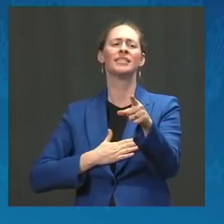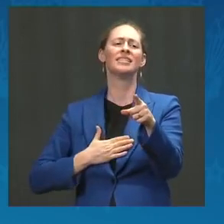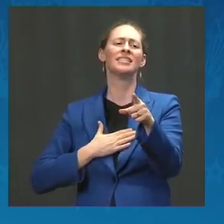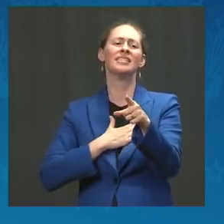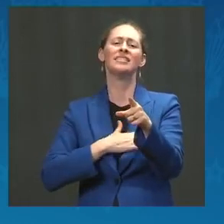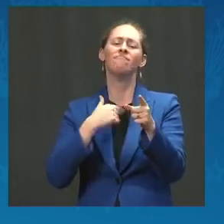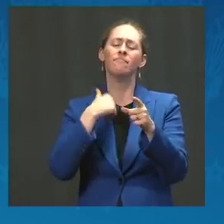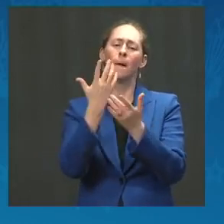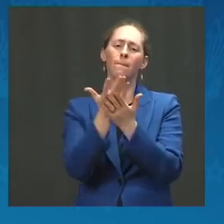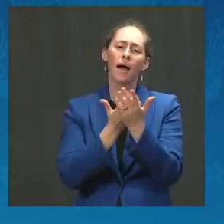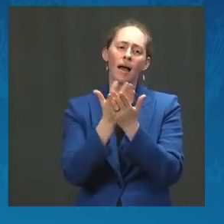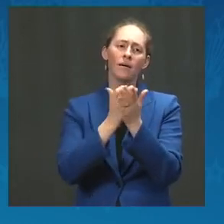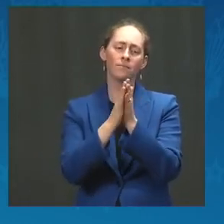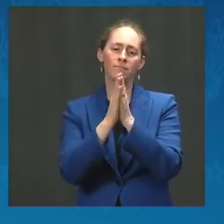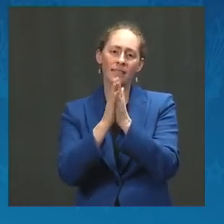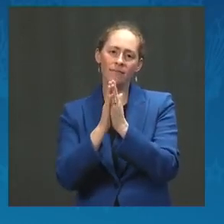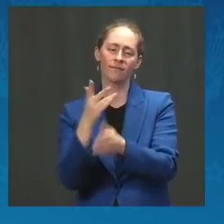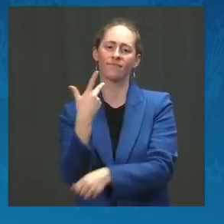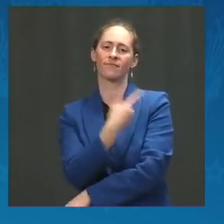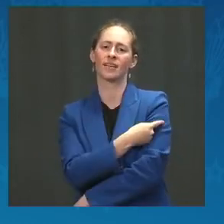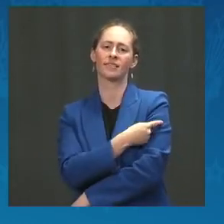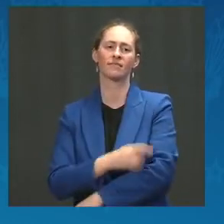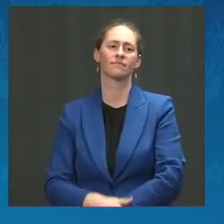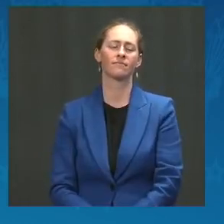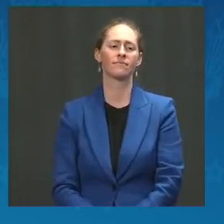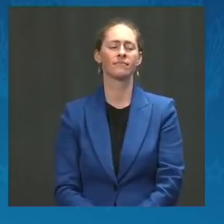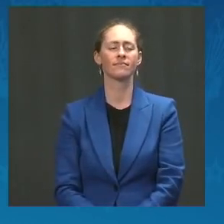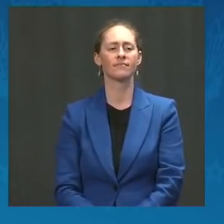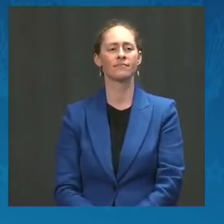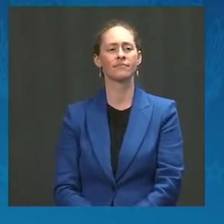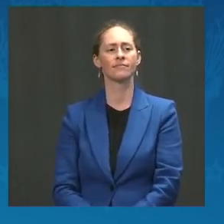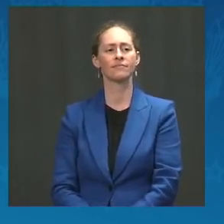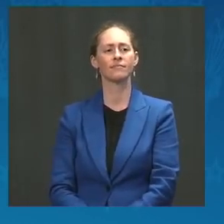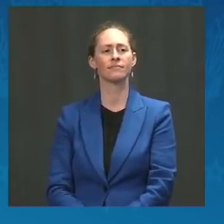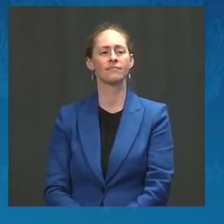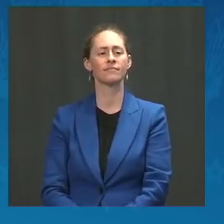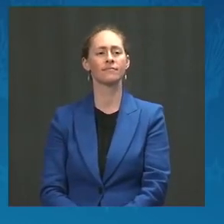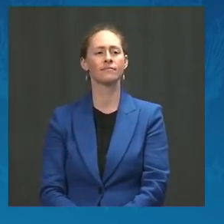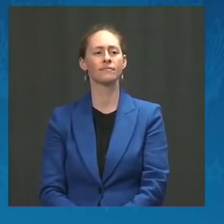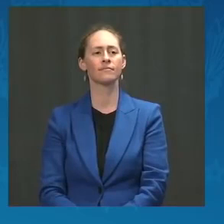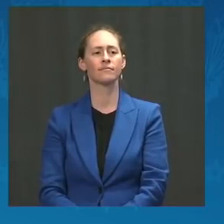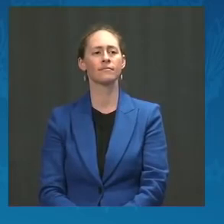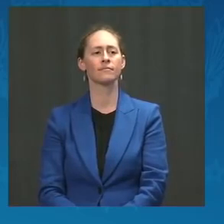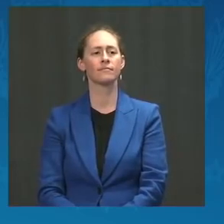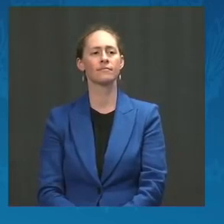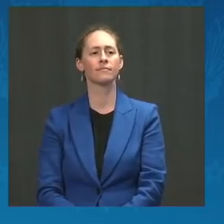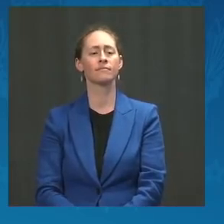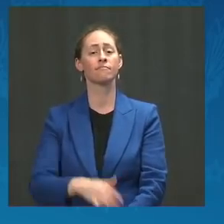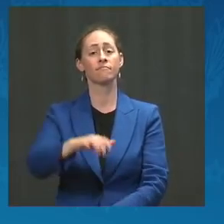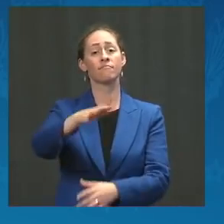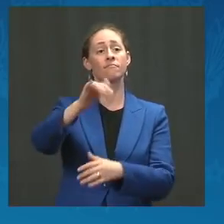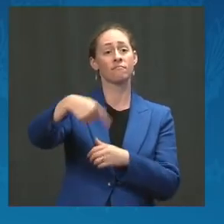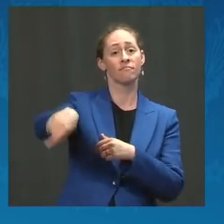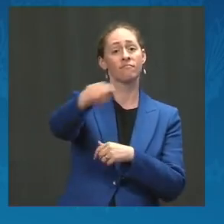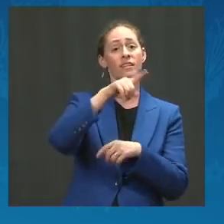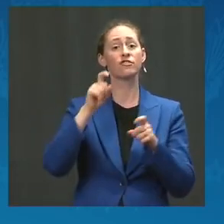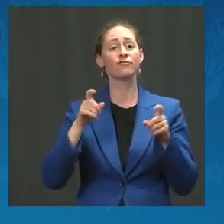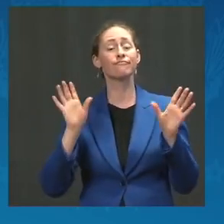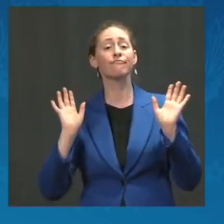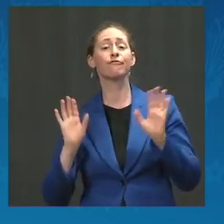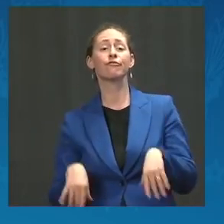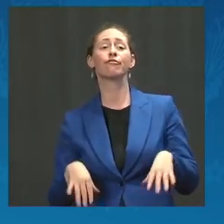vaccinated. And to the rest of America, this is no time to be despondent or let our guard